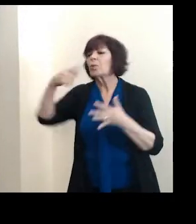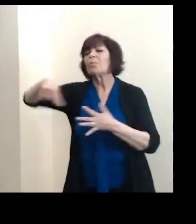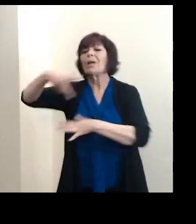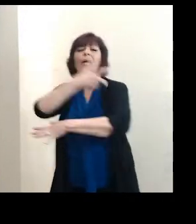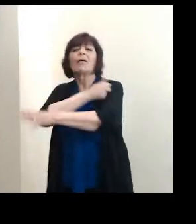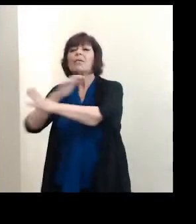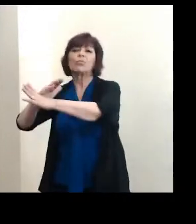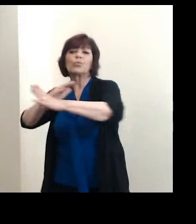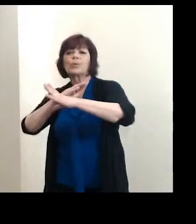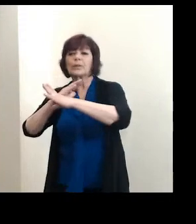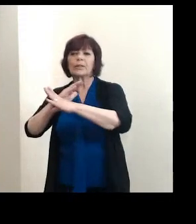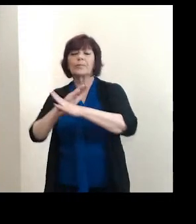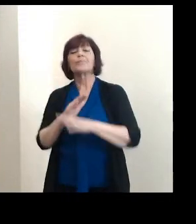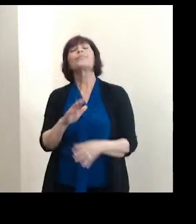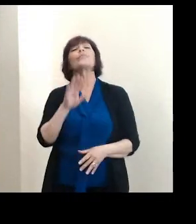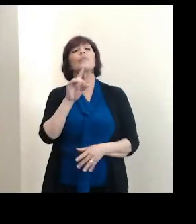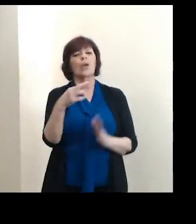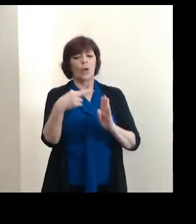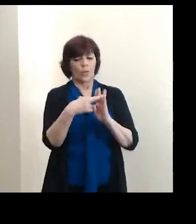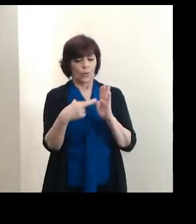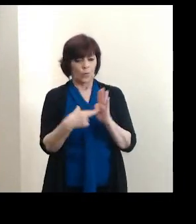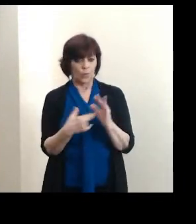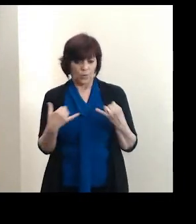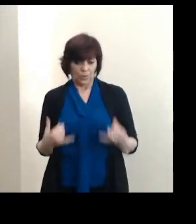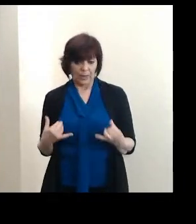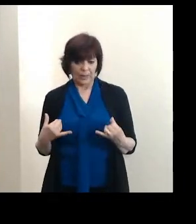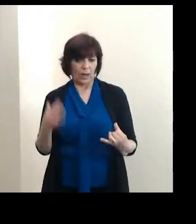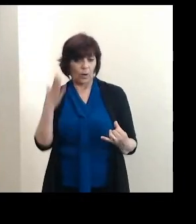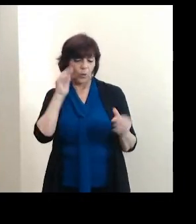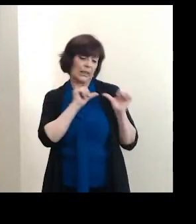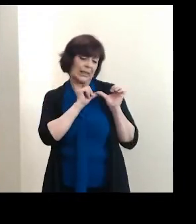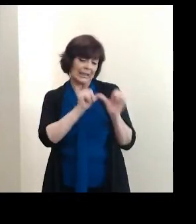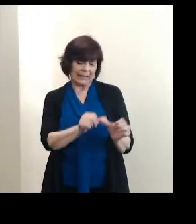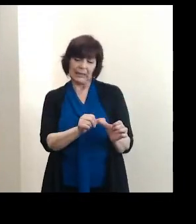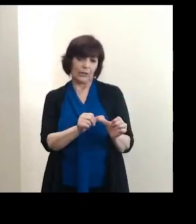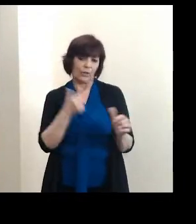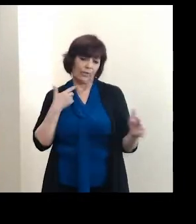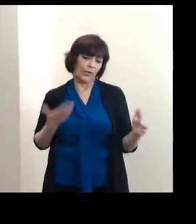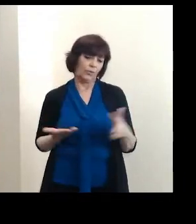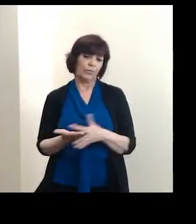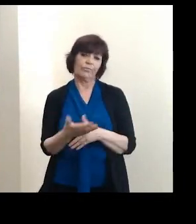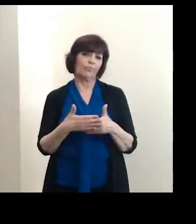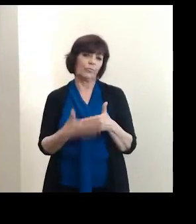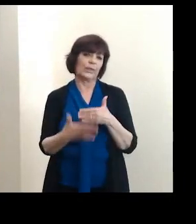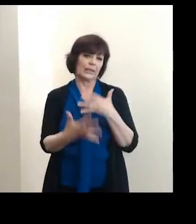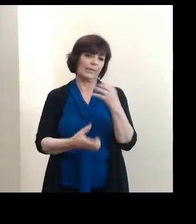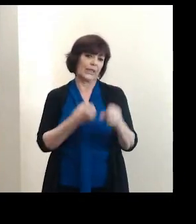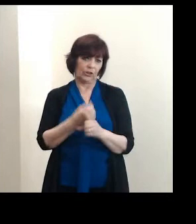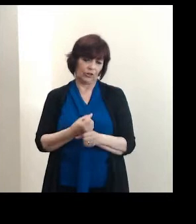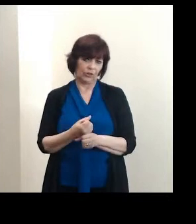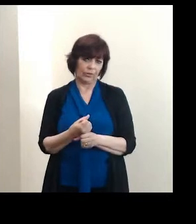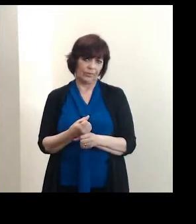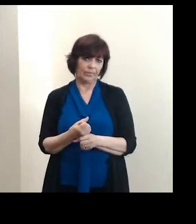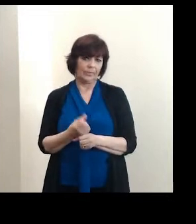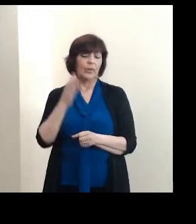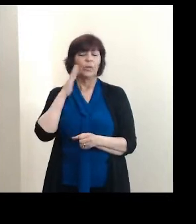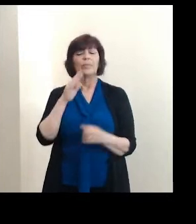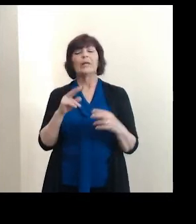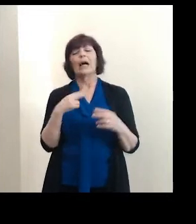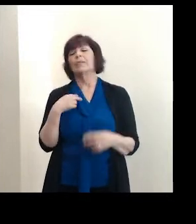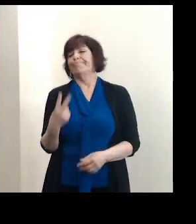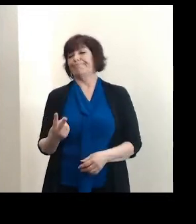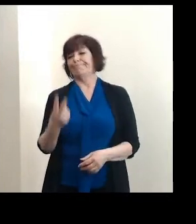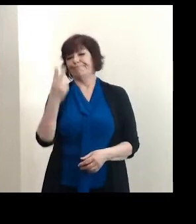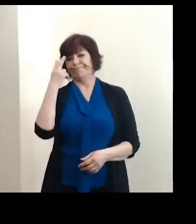vaccinated. Dominic, the rule that we have in place is going to continue for the remainder of the school year. It's going to be very doubtful